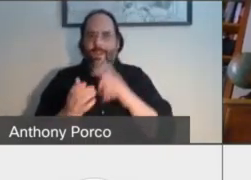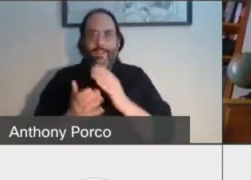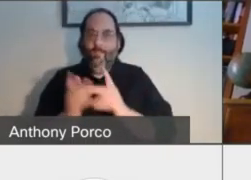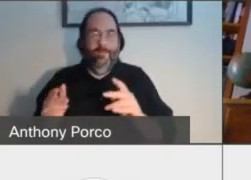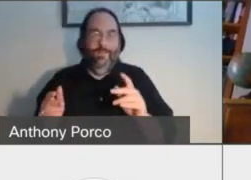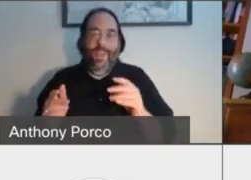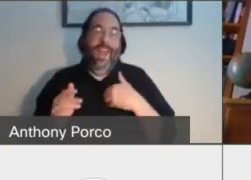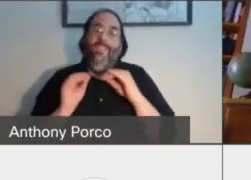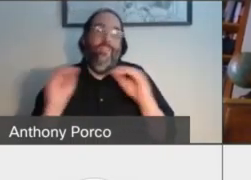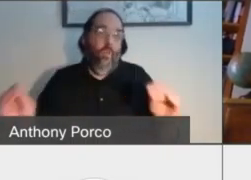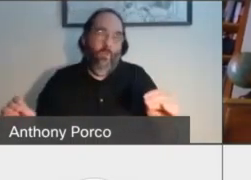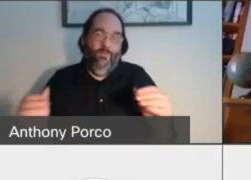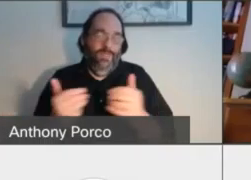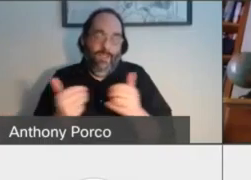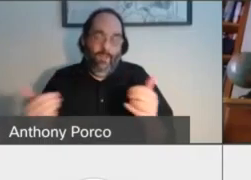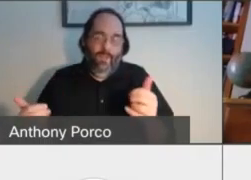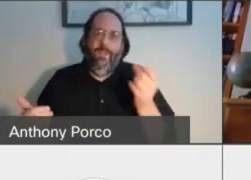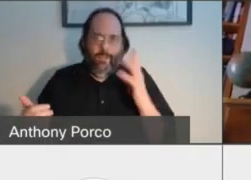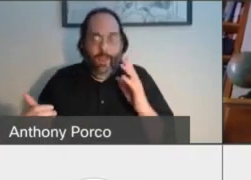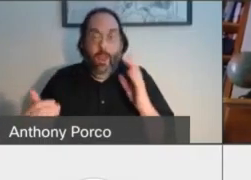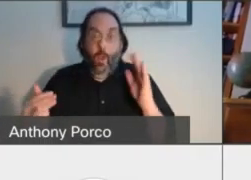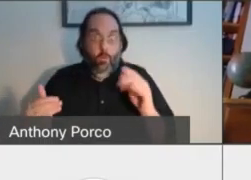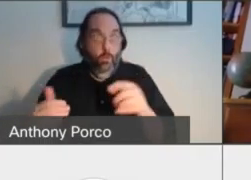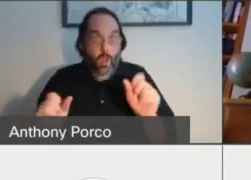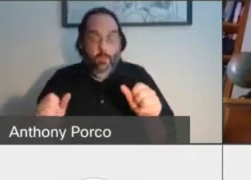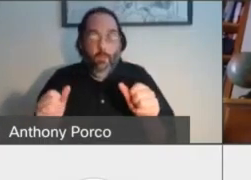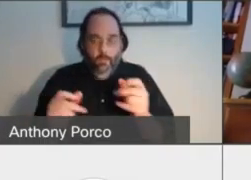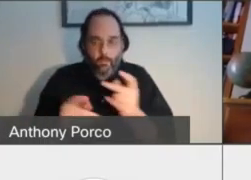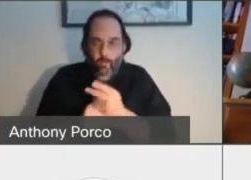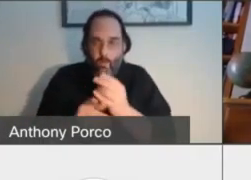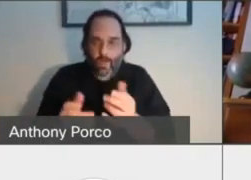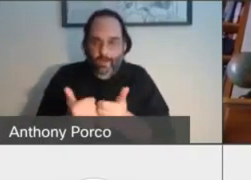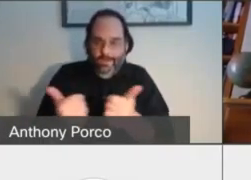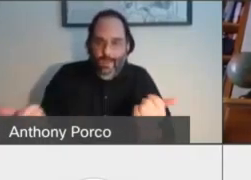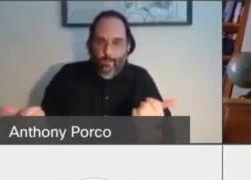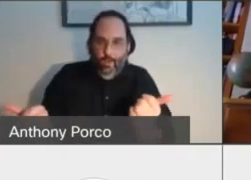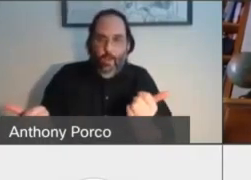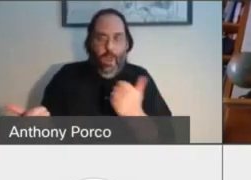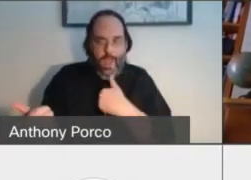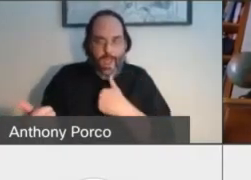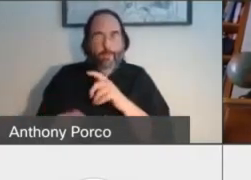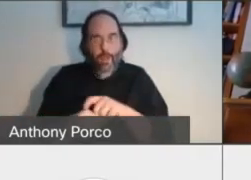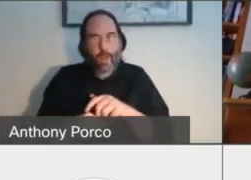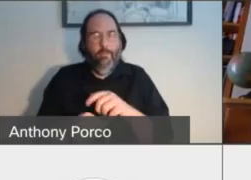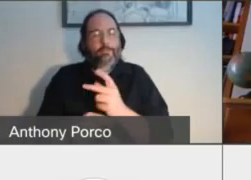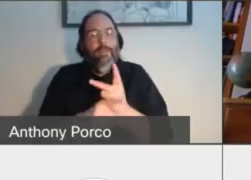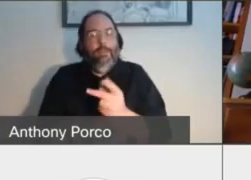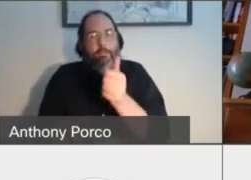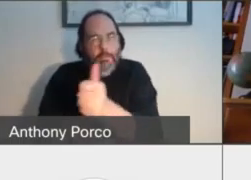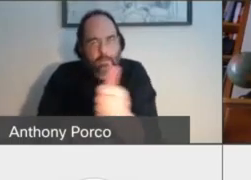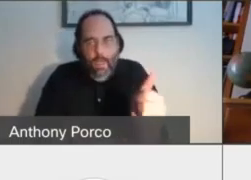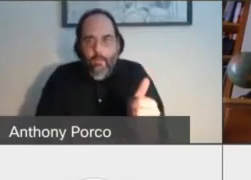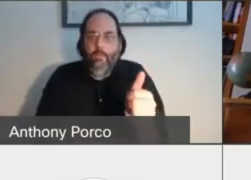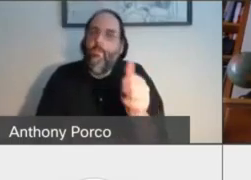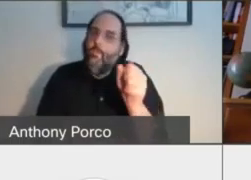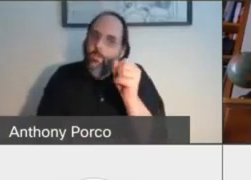at all. And I hope that people are able to find ways to get that time for themselves, because it is so